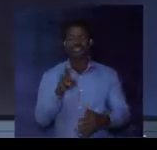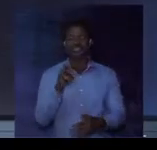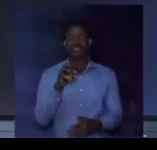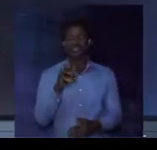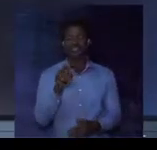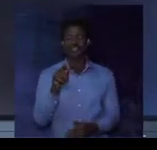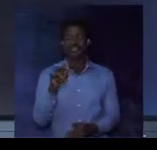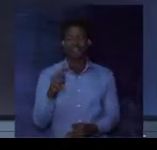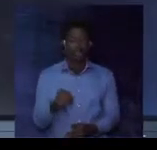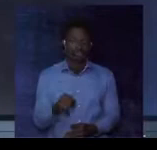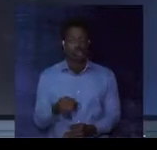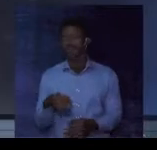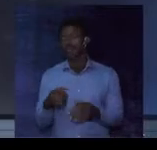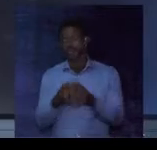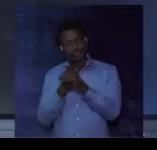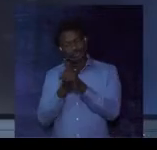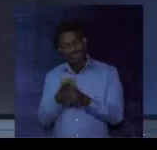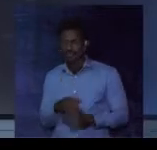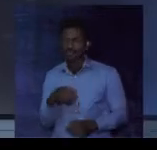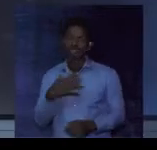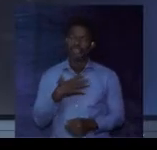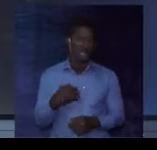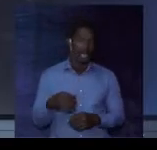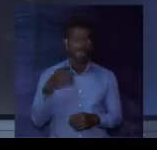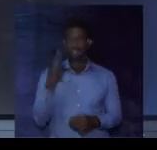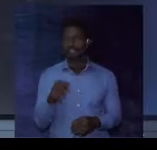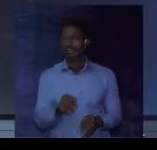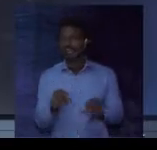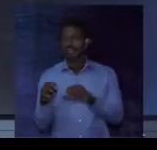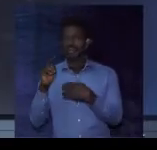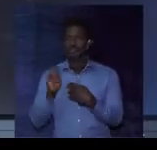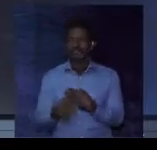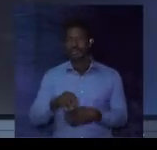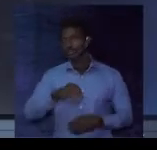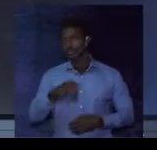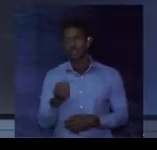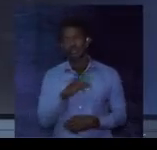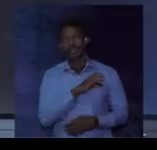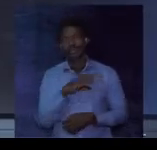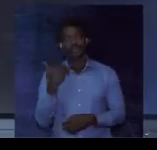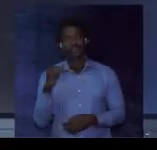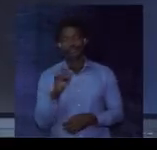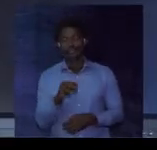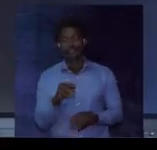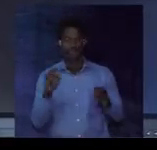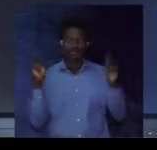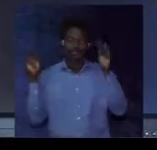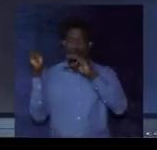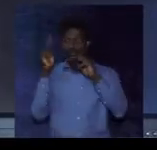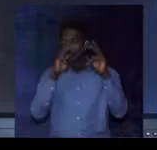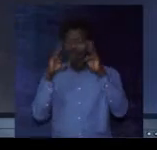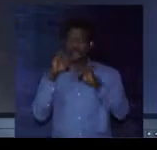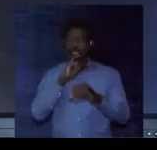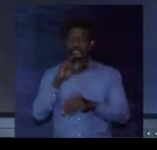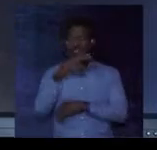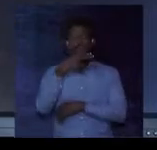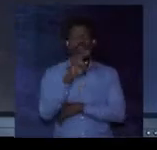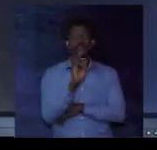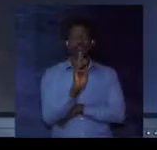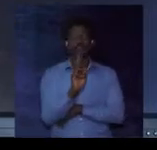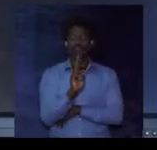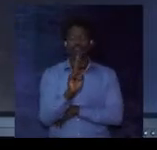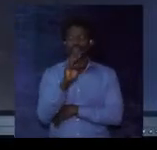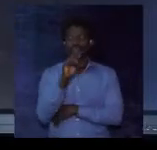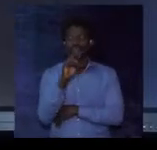the speed of wind, anemometer, and air pressure barometer. Now, another component of weather is